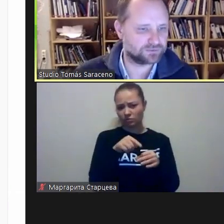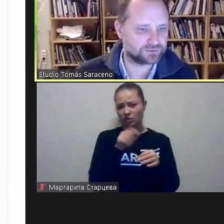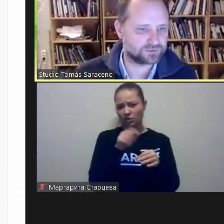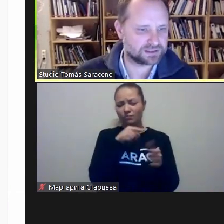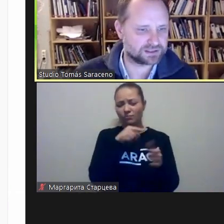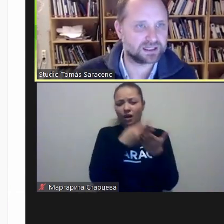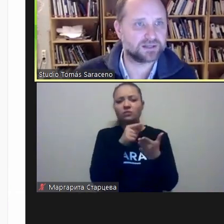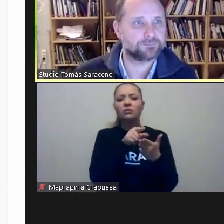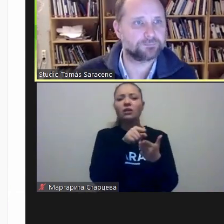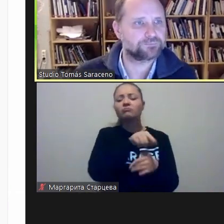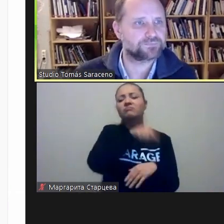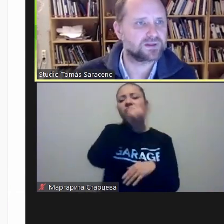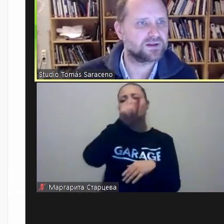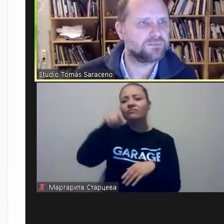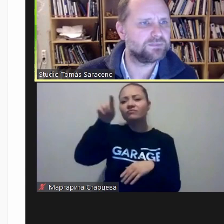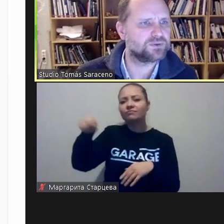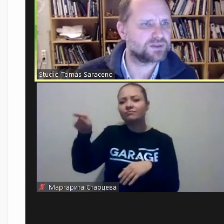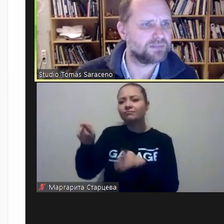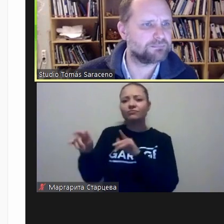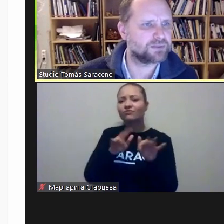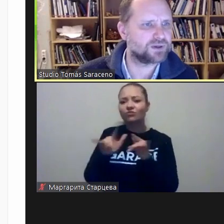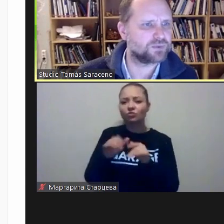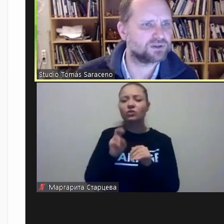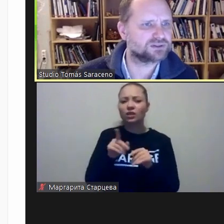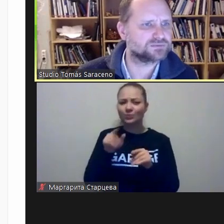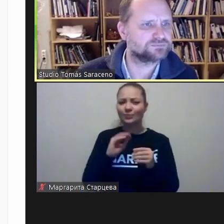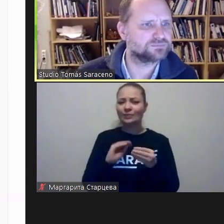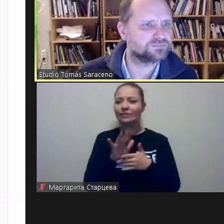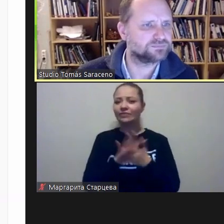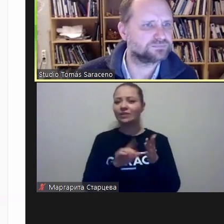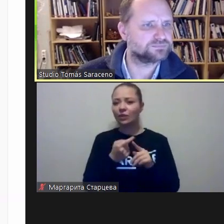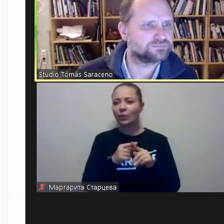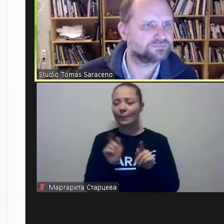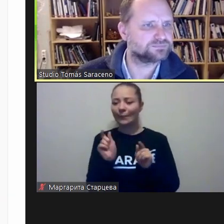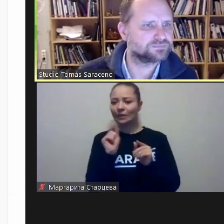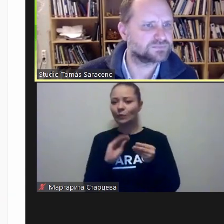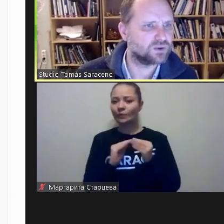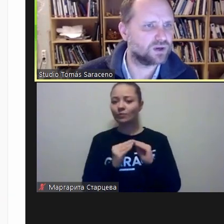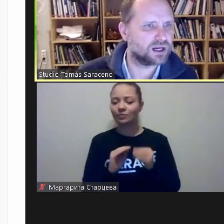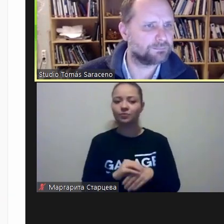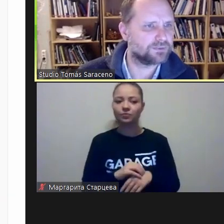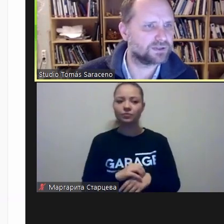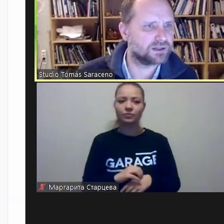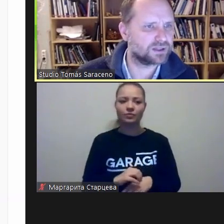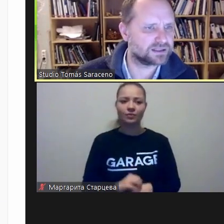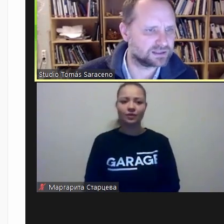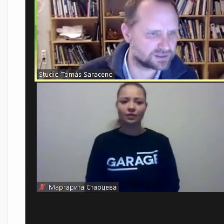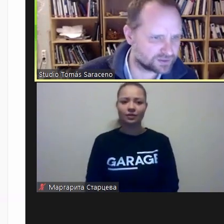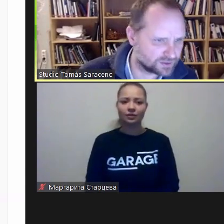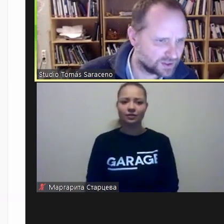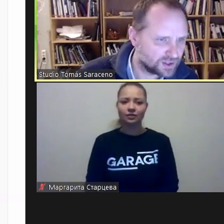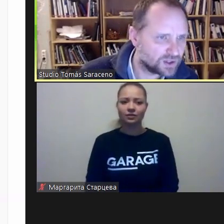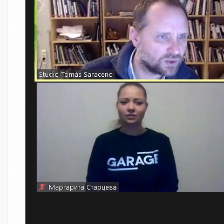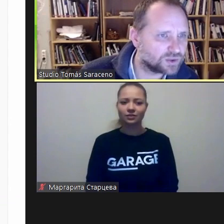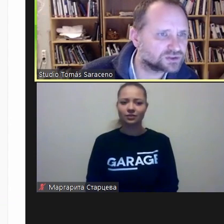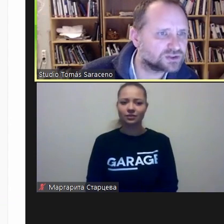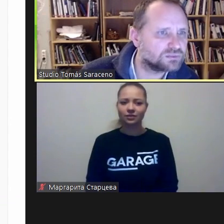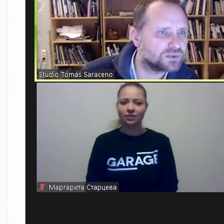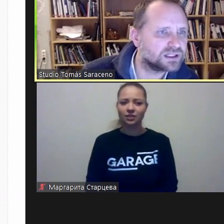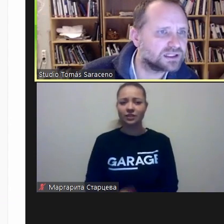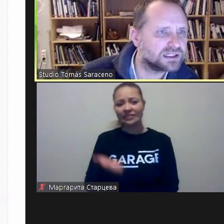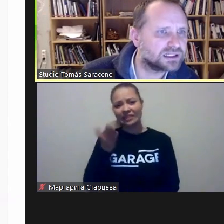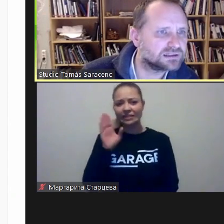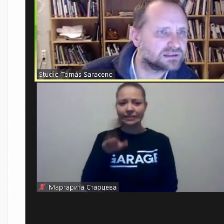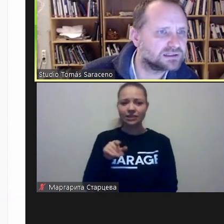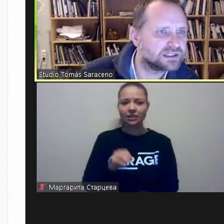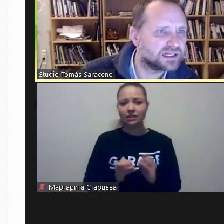sorry for this. Maybe you remember what was, or up or down, I think so, was